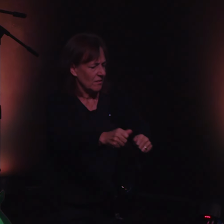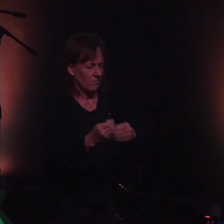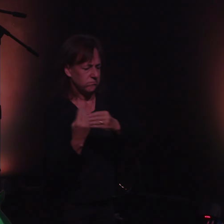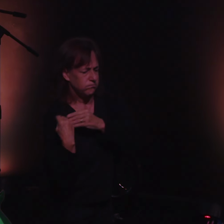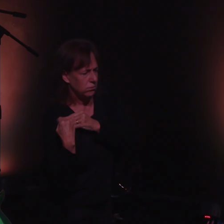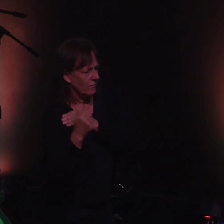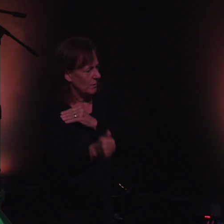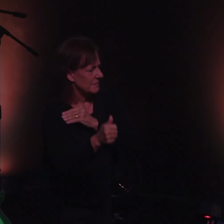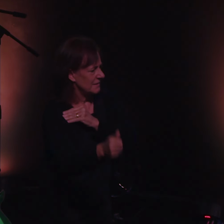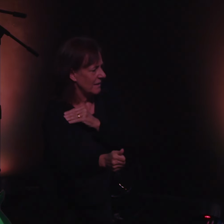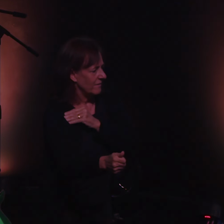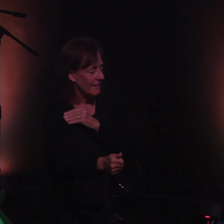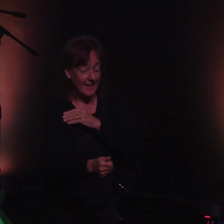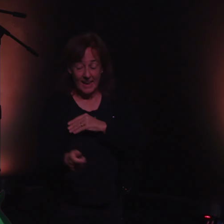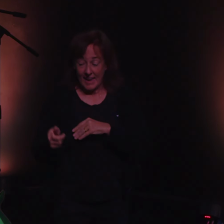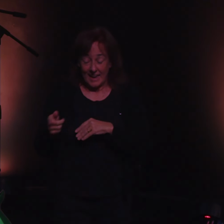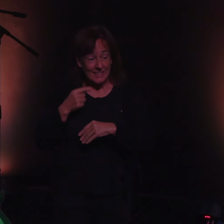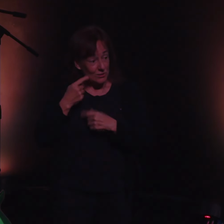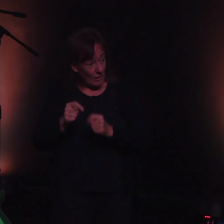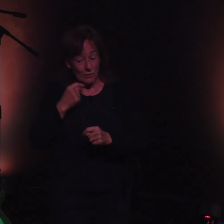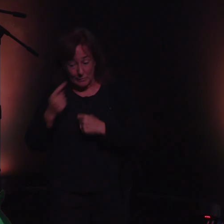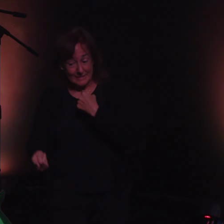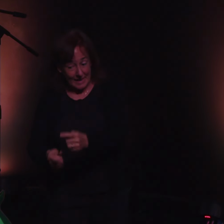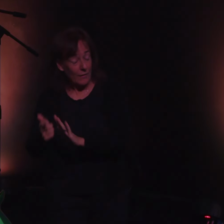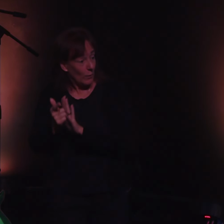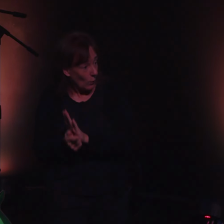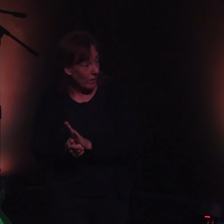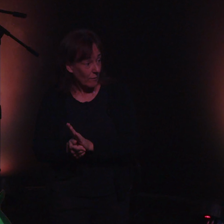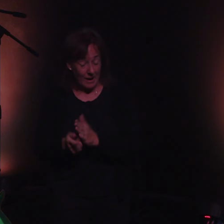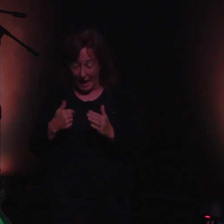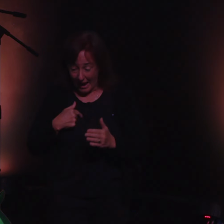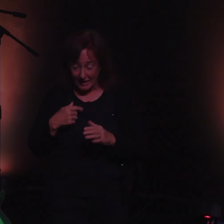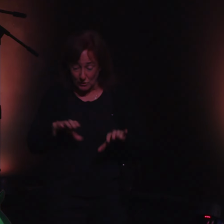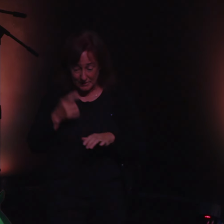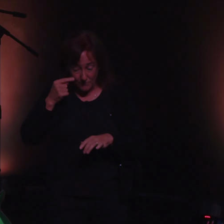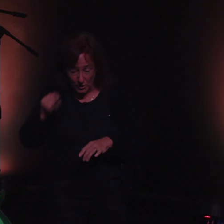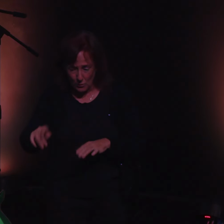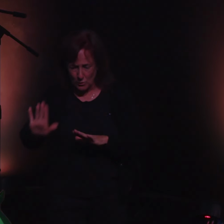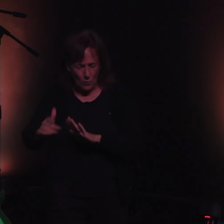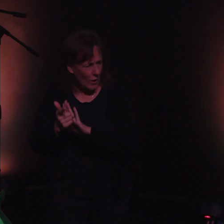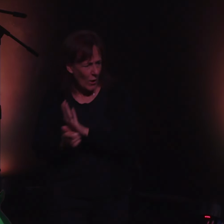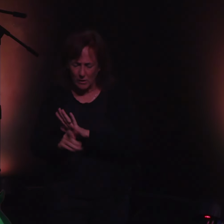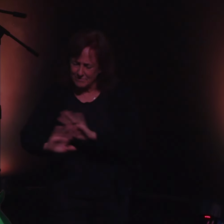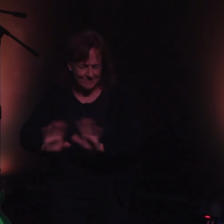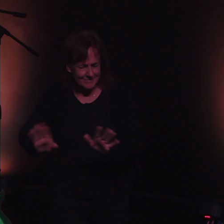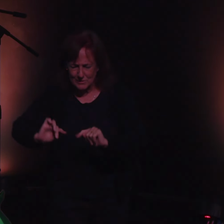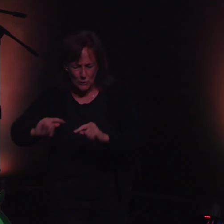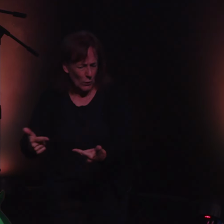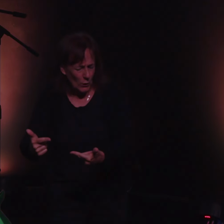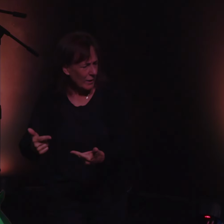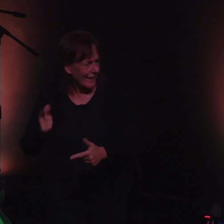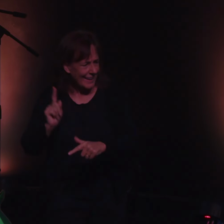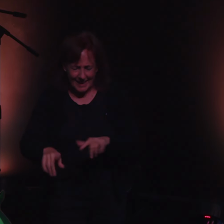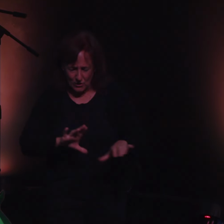for this lawyer, I'm going to do something that only I can do. Your law that you hold so tightly to, it